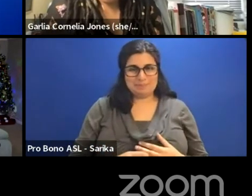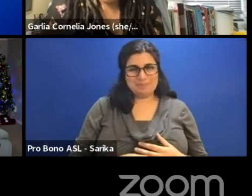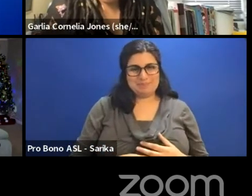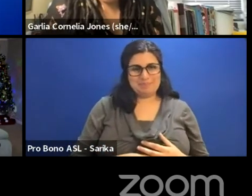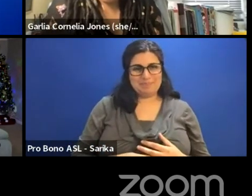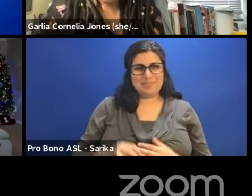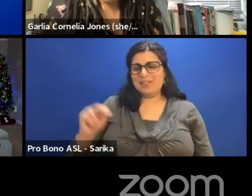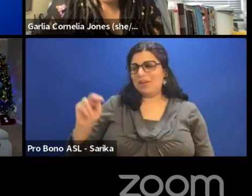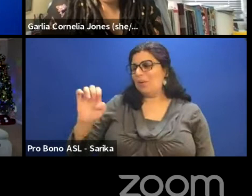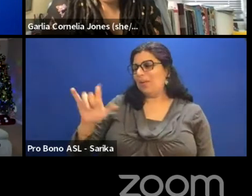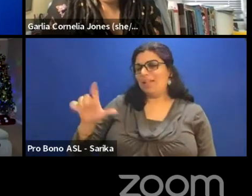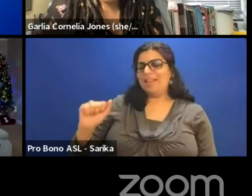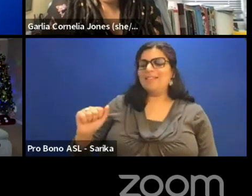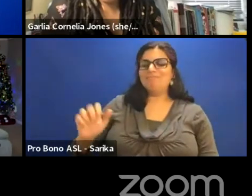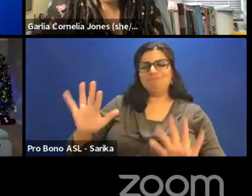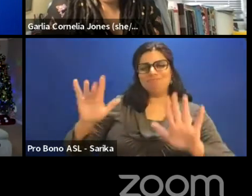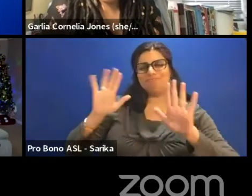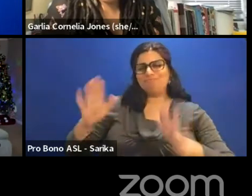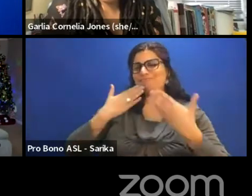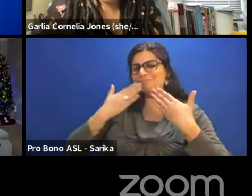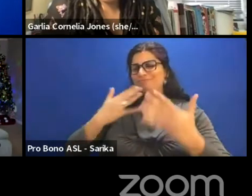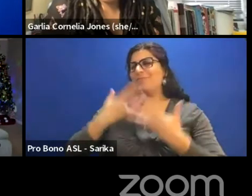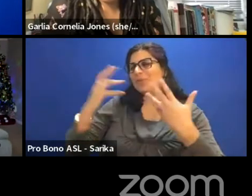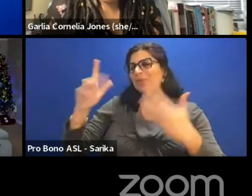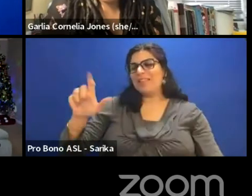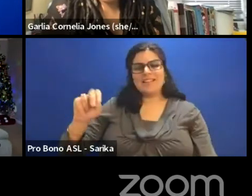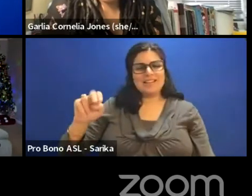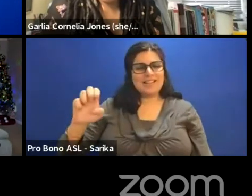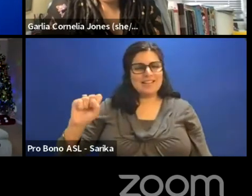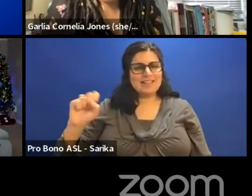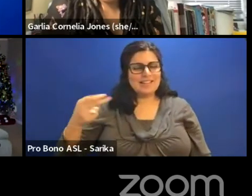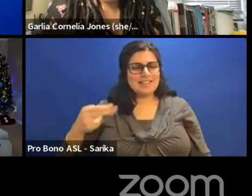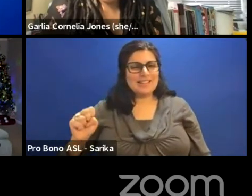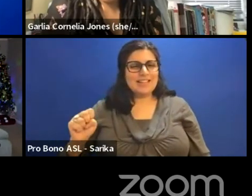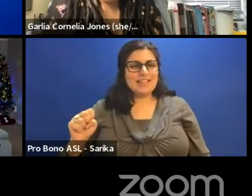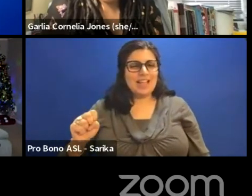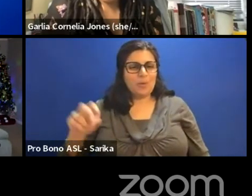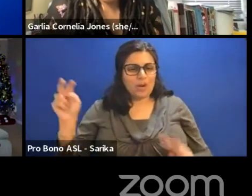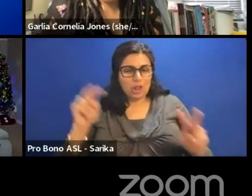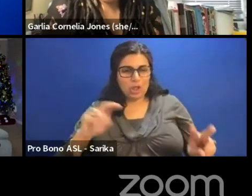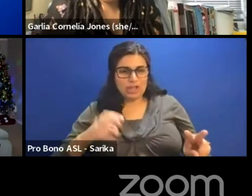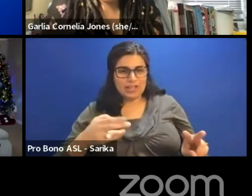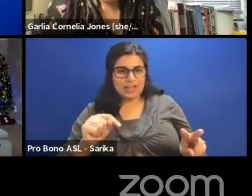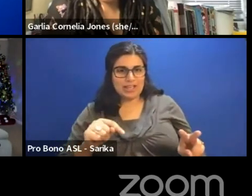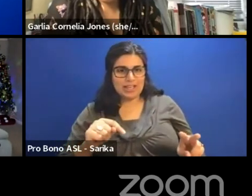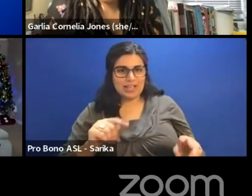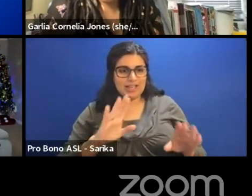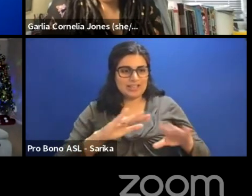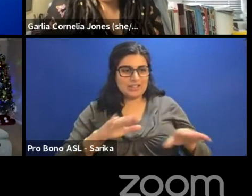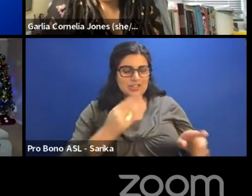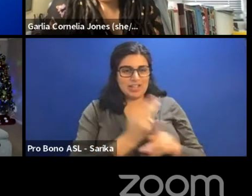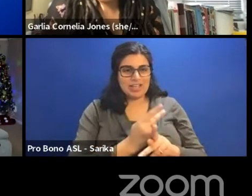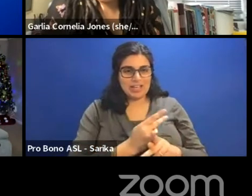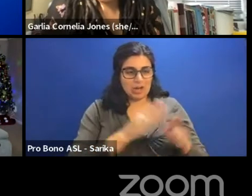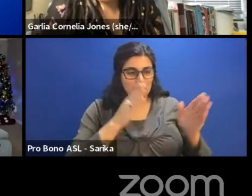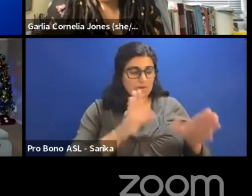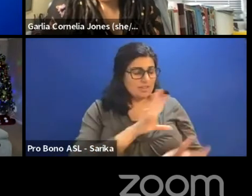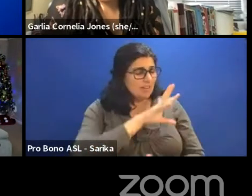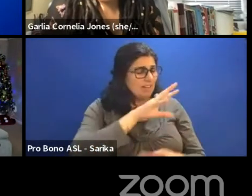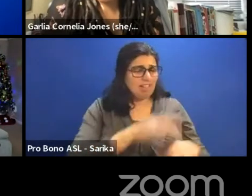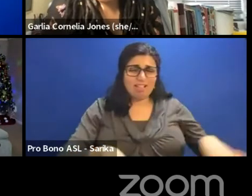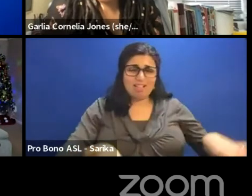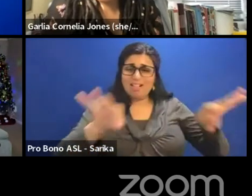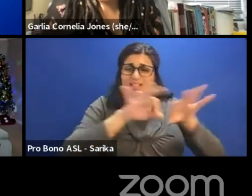Wonderful. Awesome. Thank you so much, Lanish. I want to lift up in the chat, the childcare person is an essential part of the production, just like any